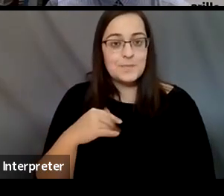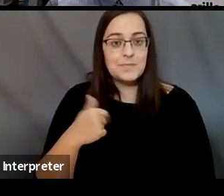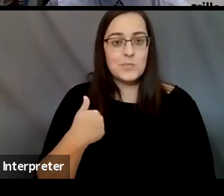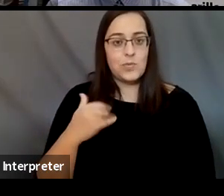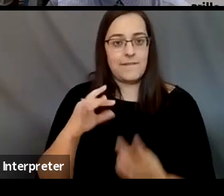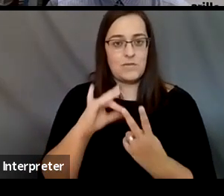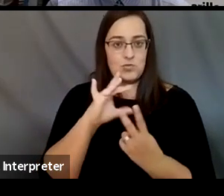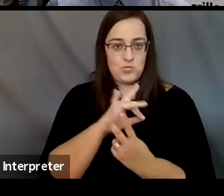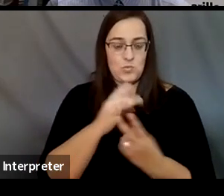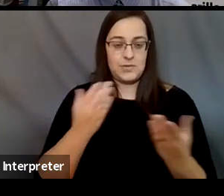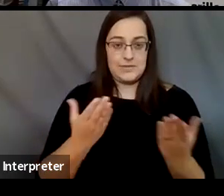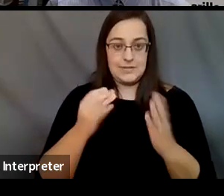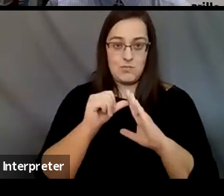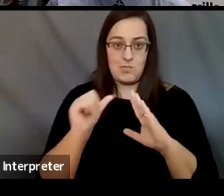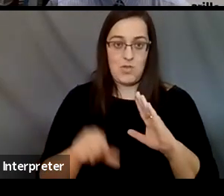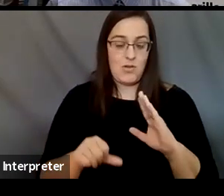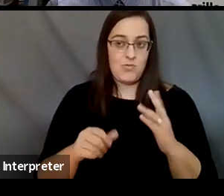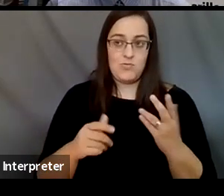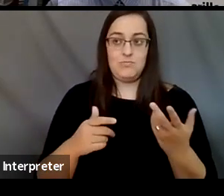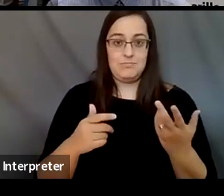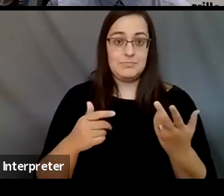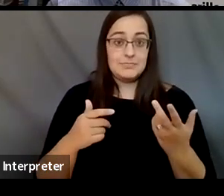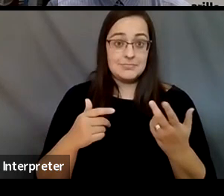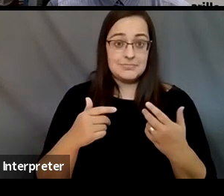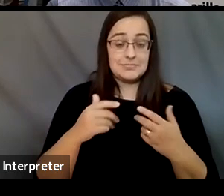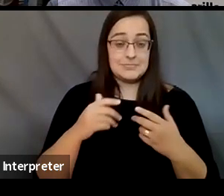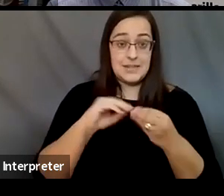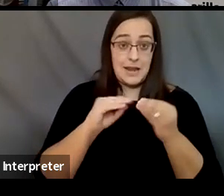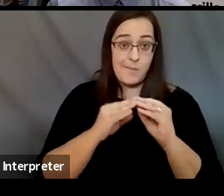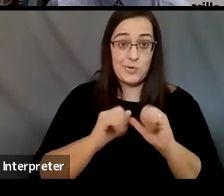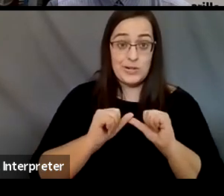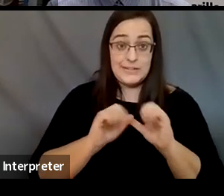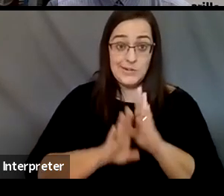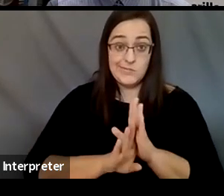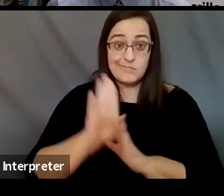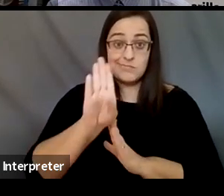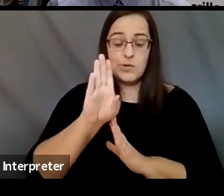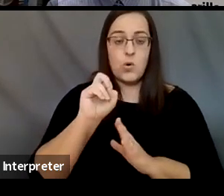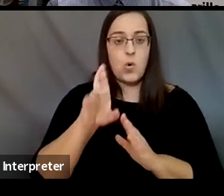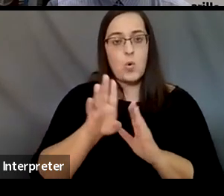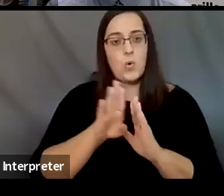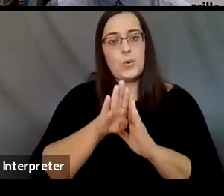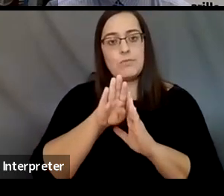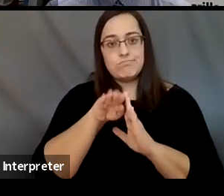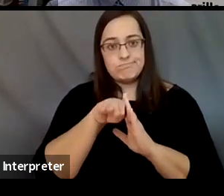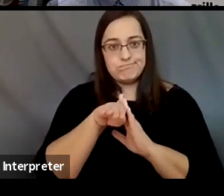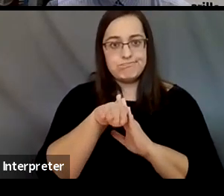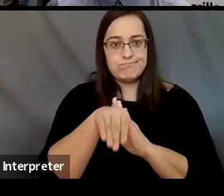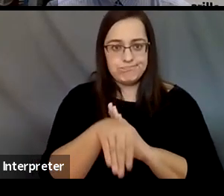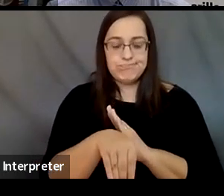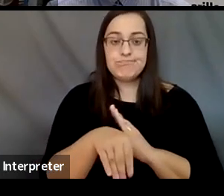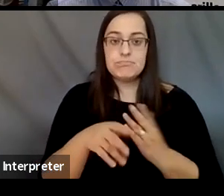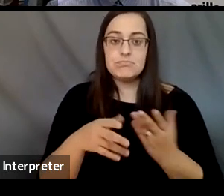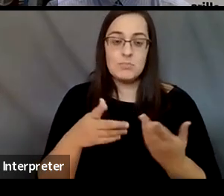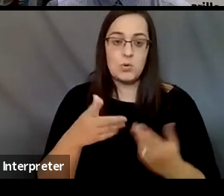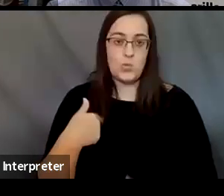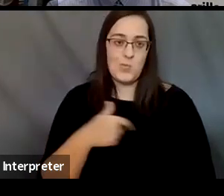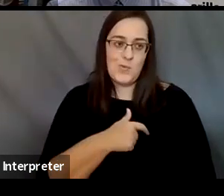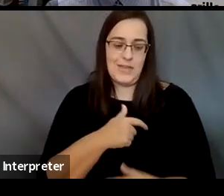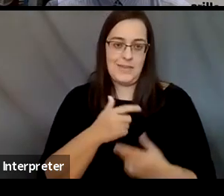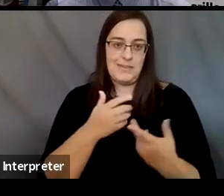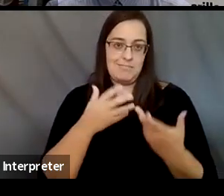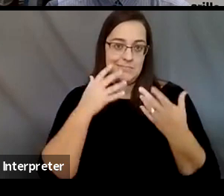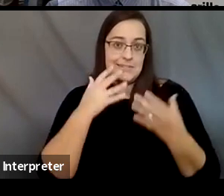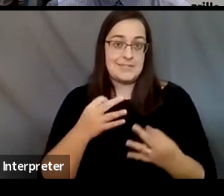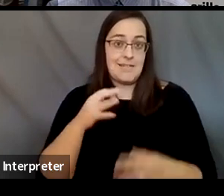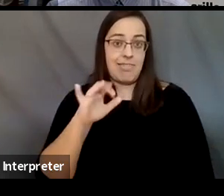choice here in Amarillo on whether or not our cases continue to go up or if they go down. And so I believe